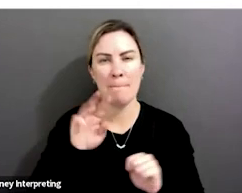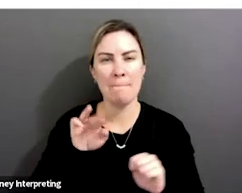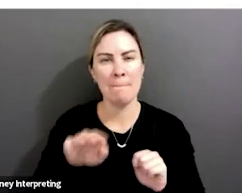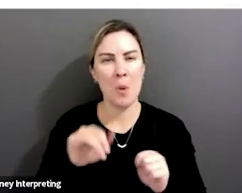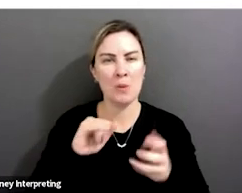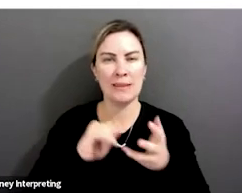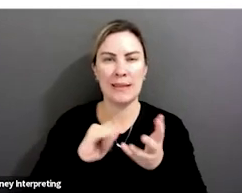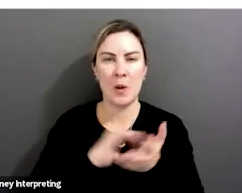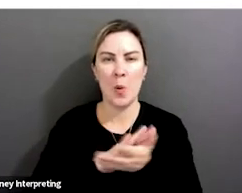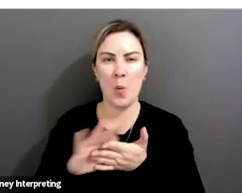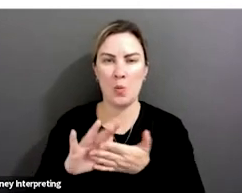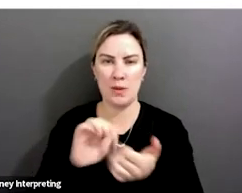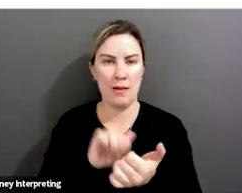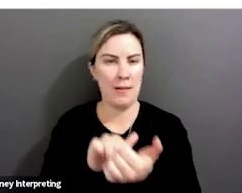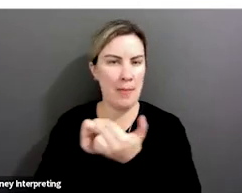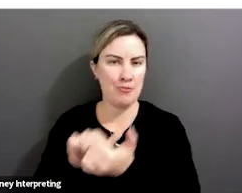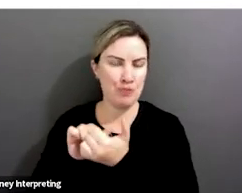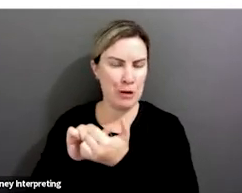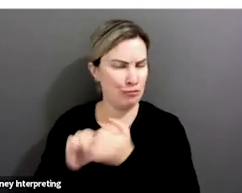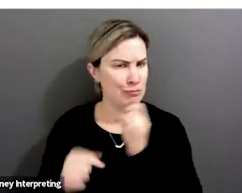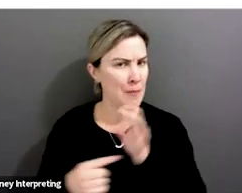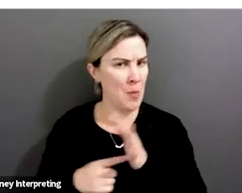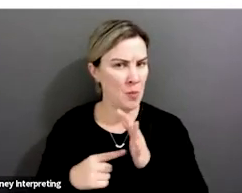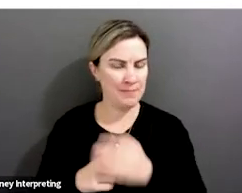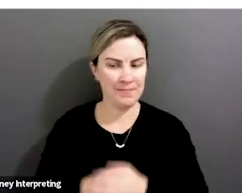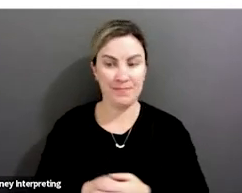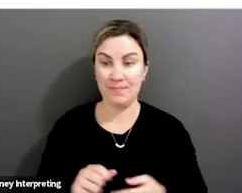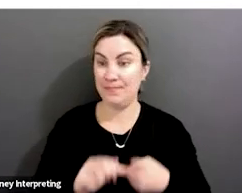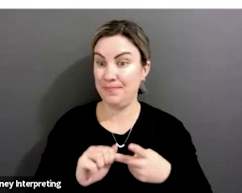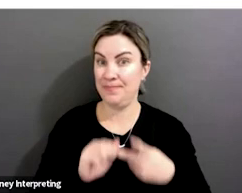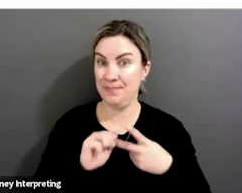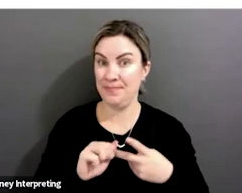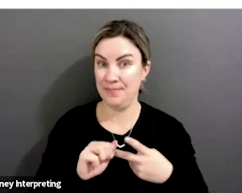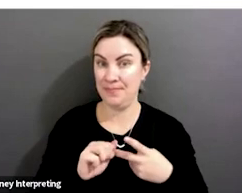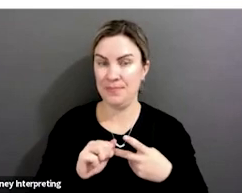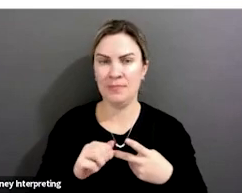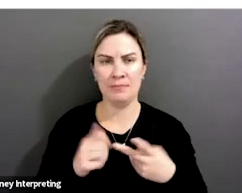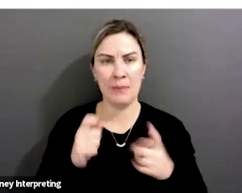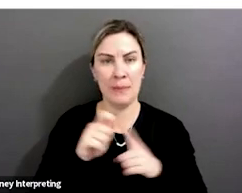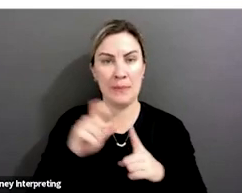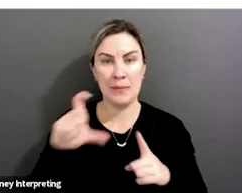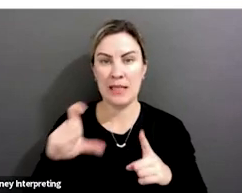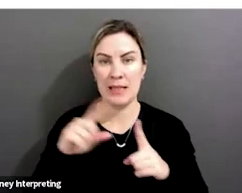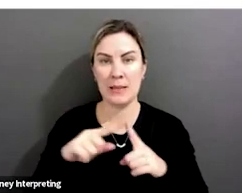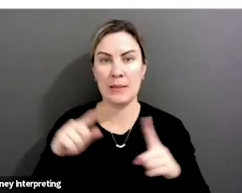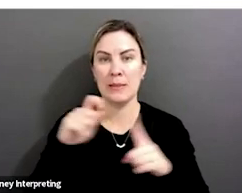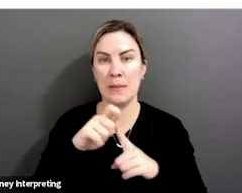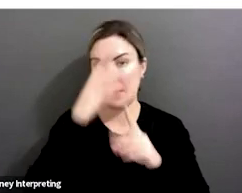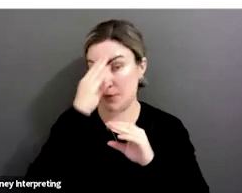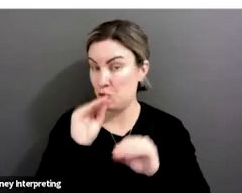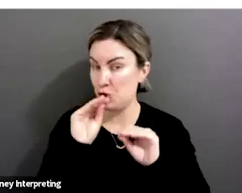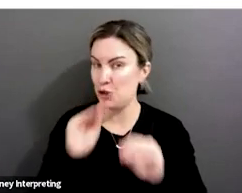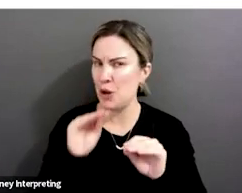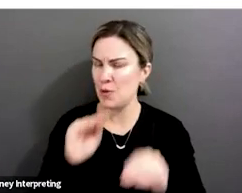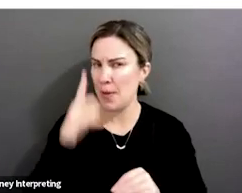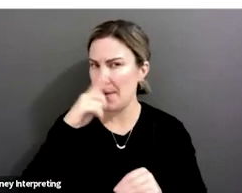about earlier. So that was one thing. And the second thing was that by taking PSEP education, people learned about